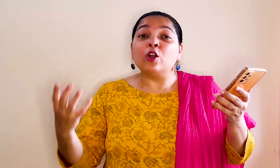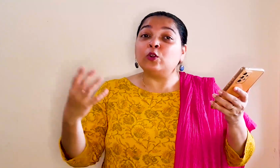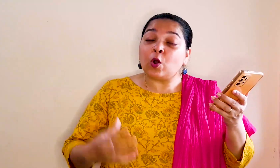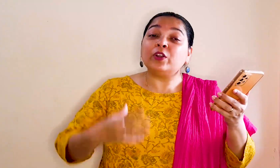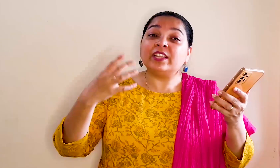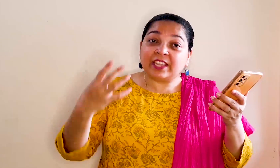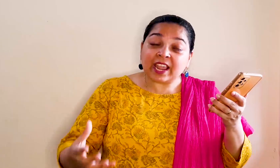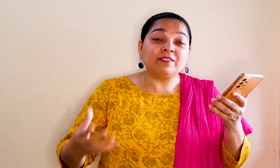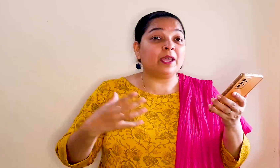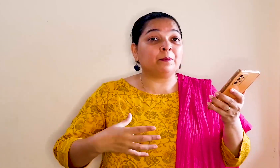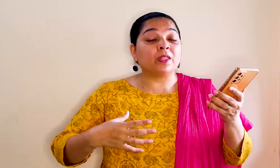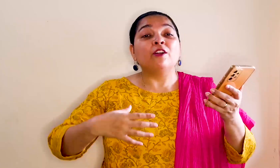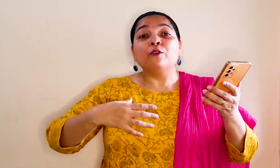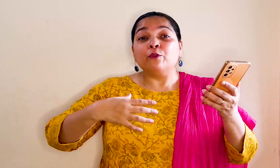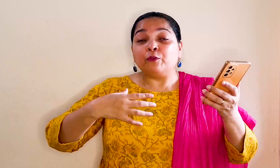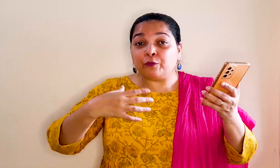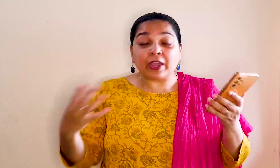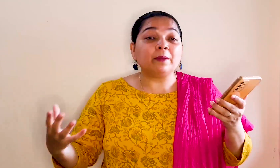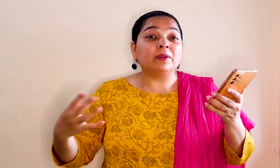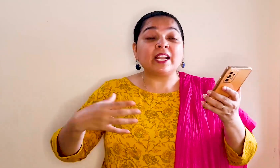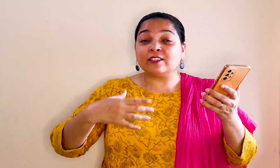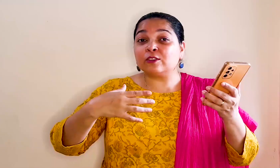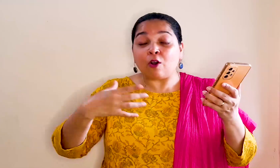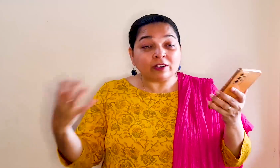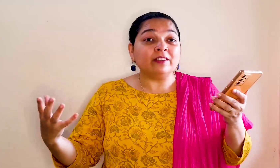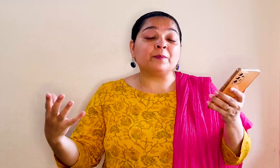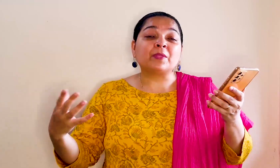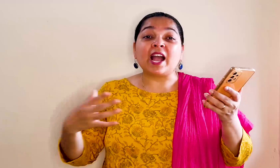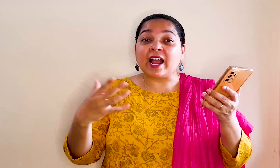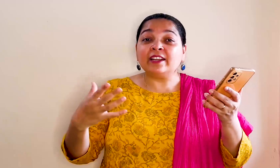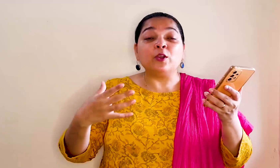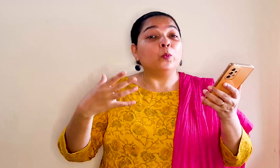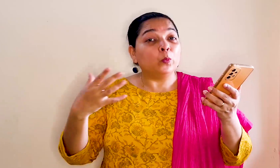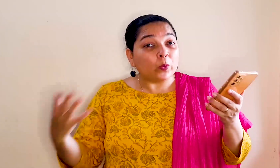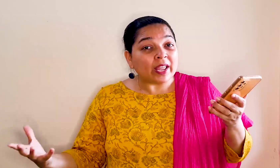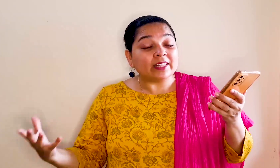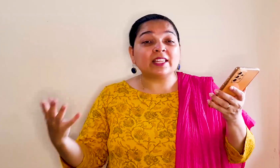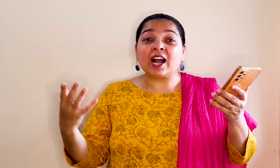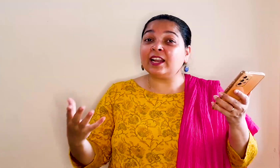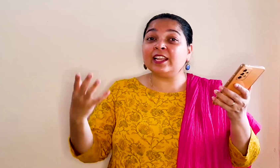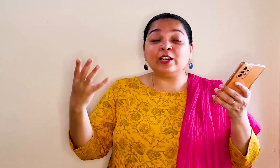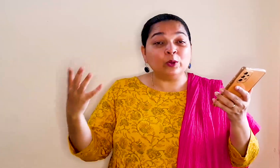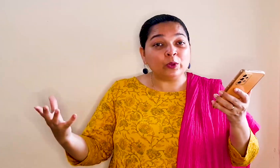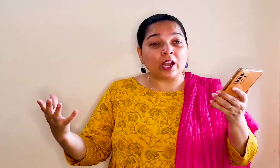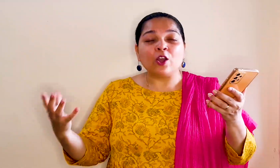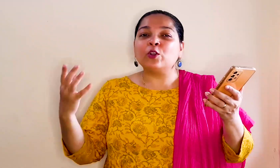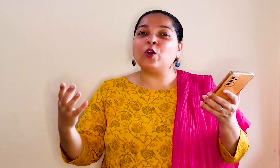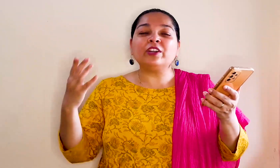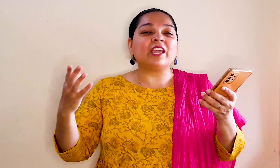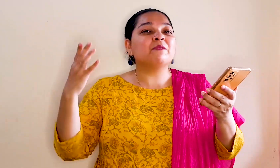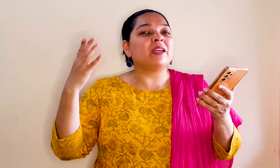understanding, God gave him fame, that is honor and wealth.